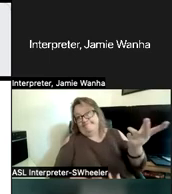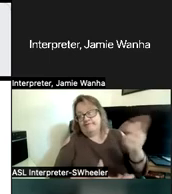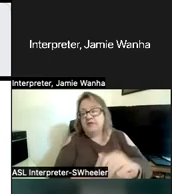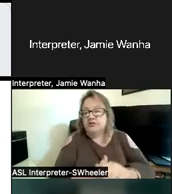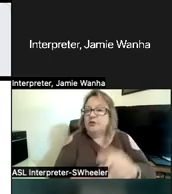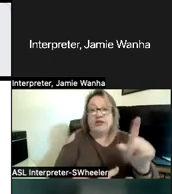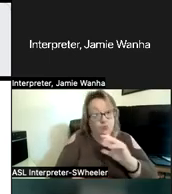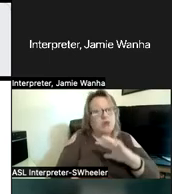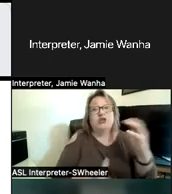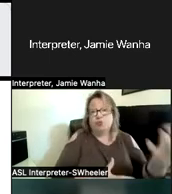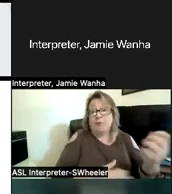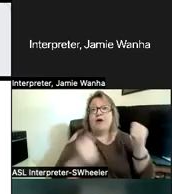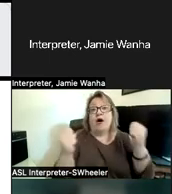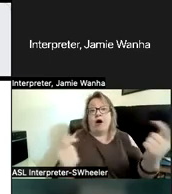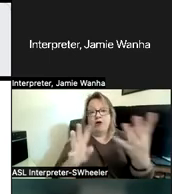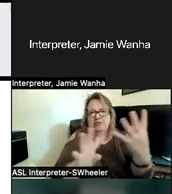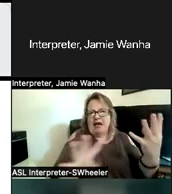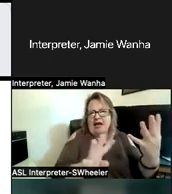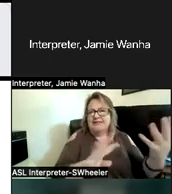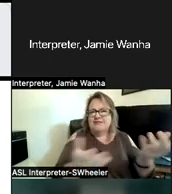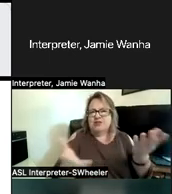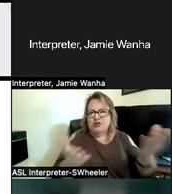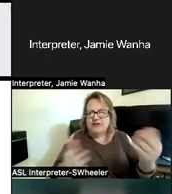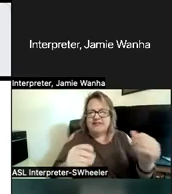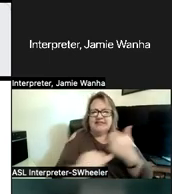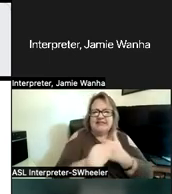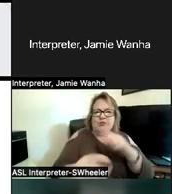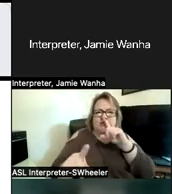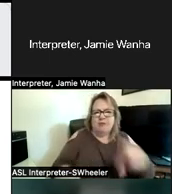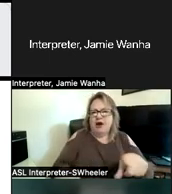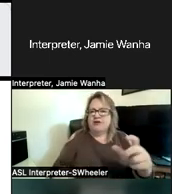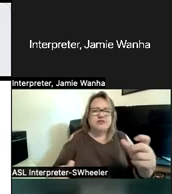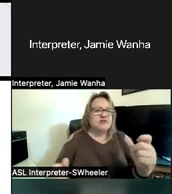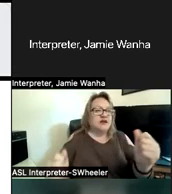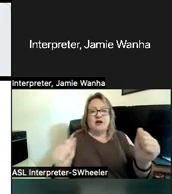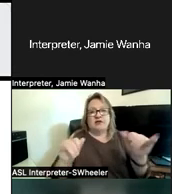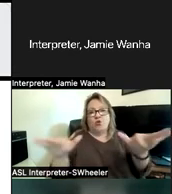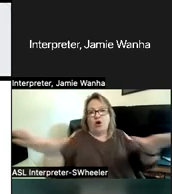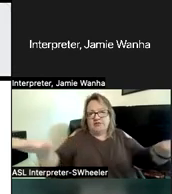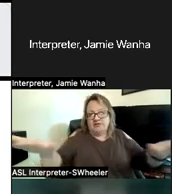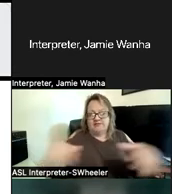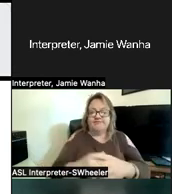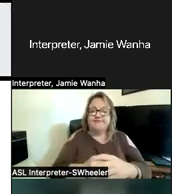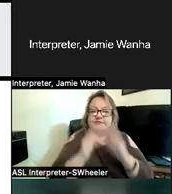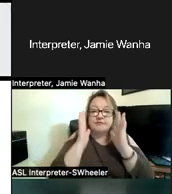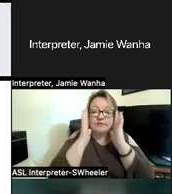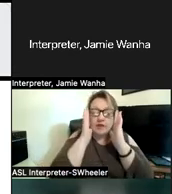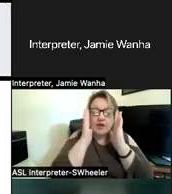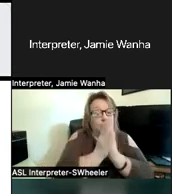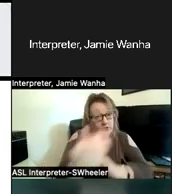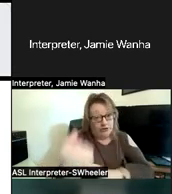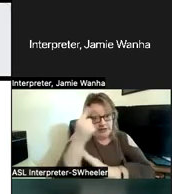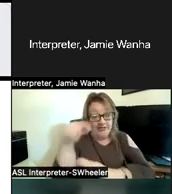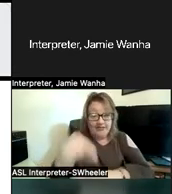will disrupt all lines of service, disaster responders across the board. So given that, this is why